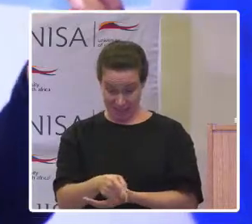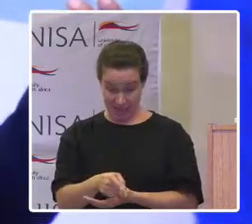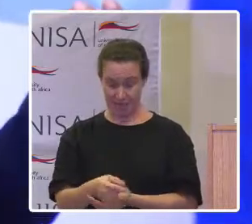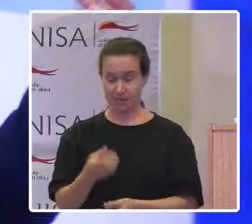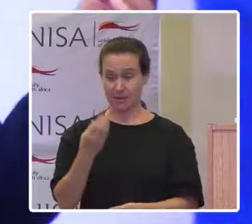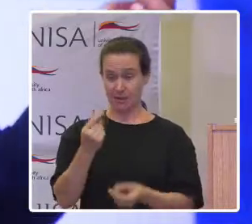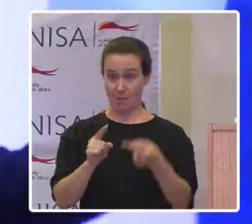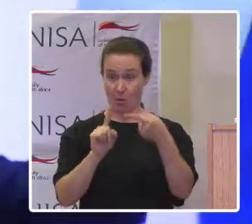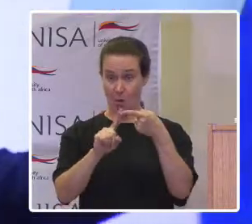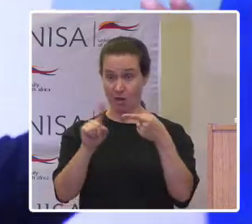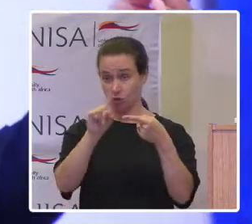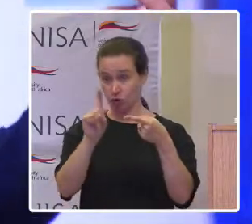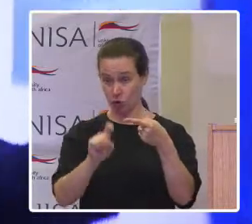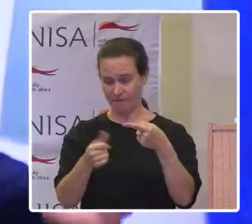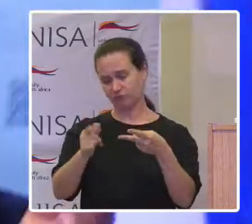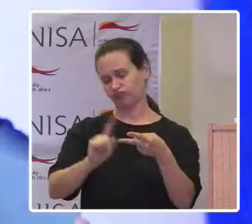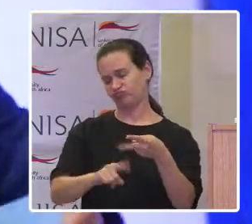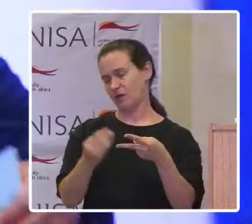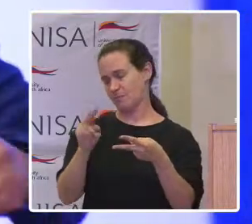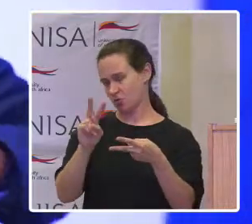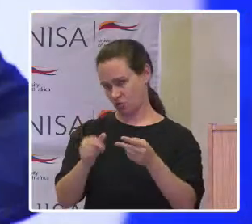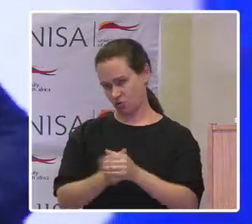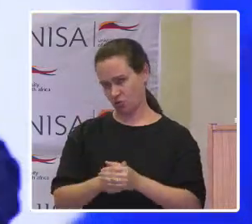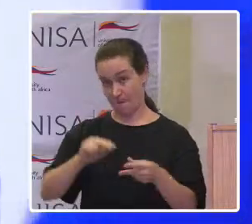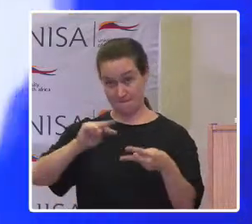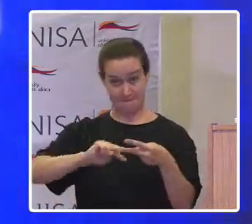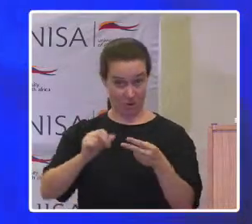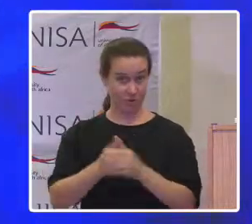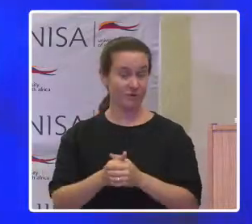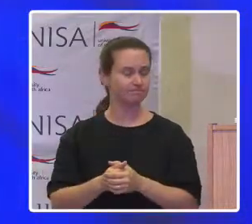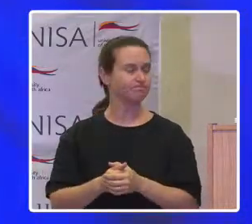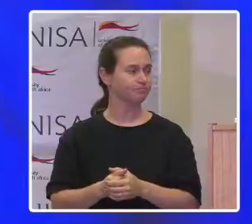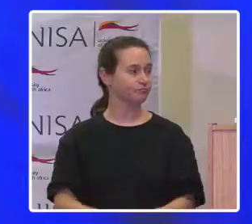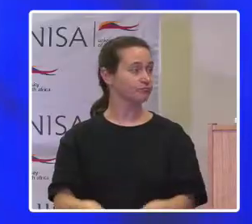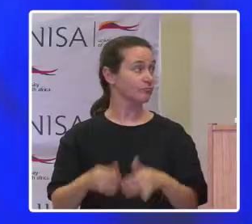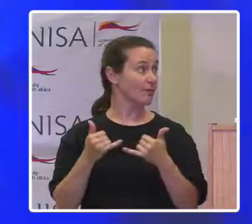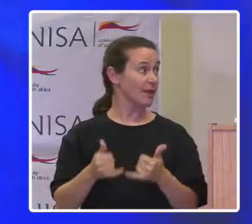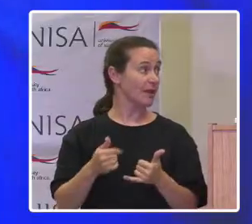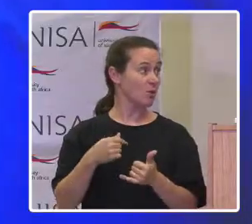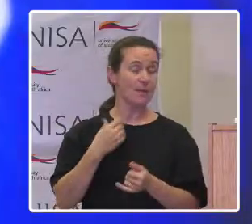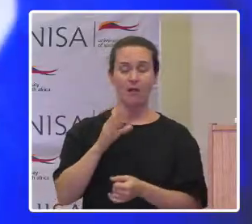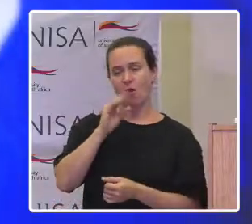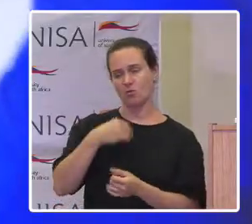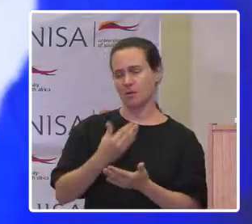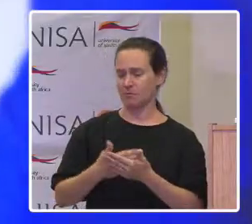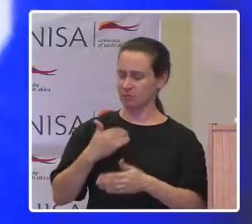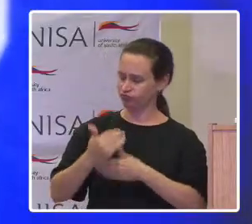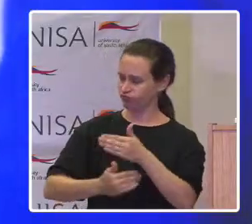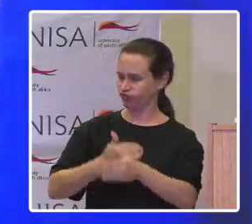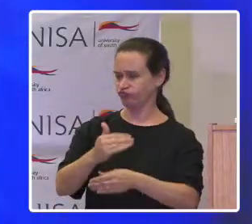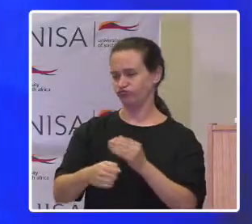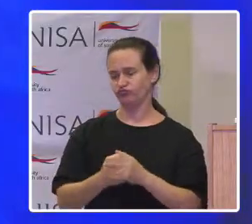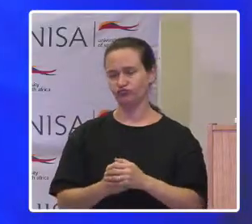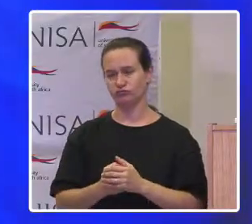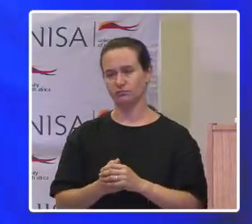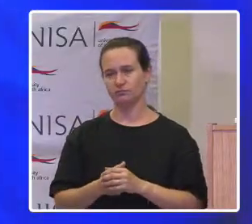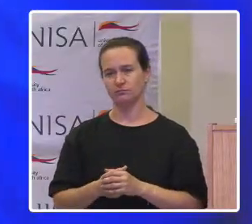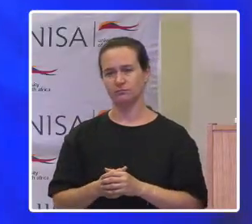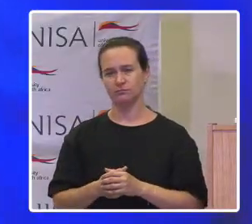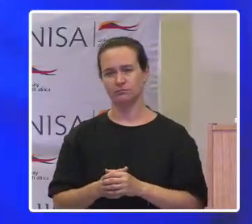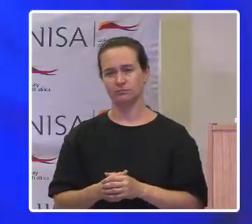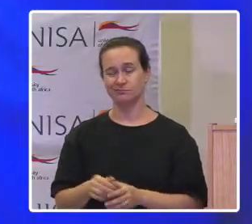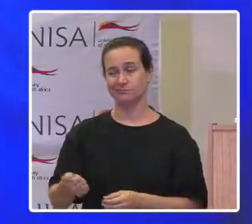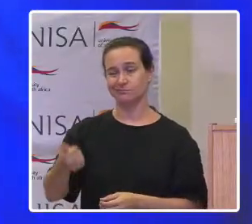2. We need the responses. Ladies and gentlemen, I ask that we move along to this, what was supposed to